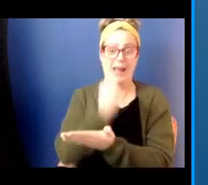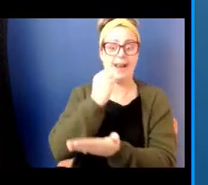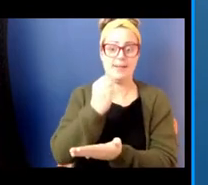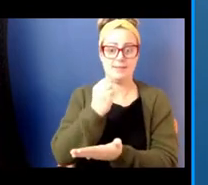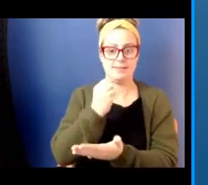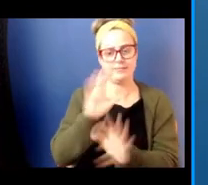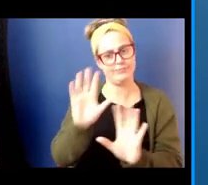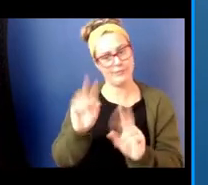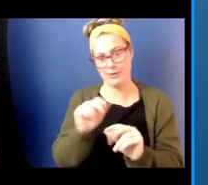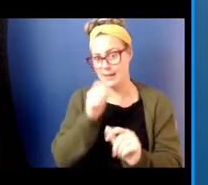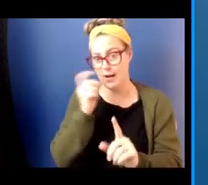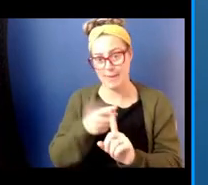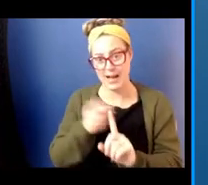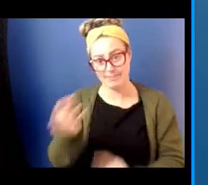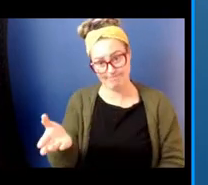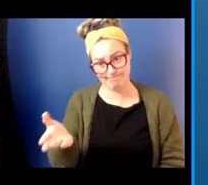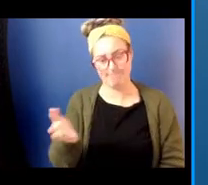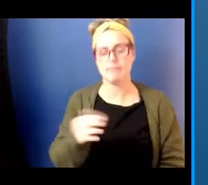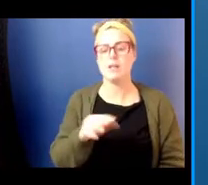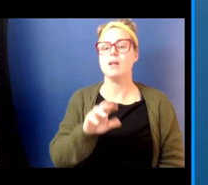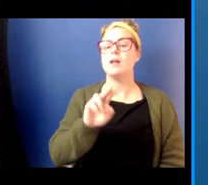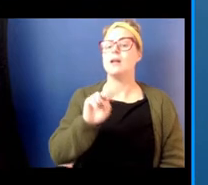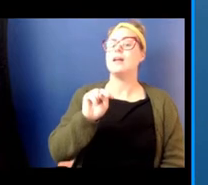to say Nevada not Nevada